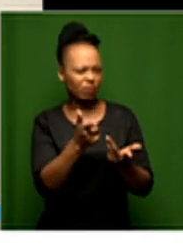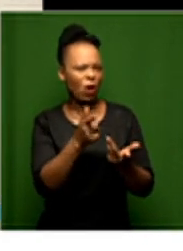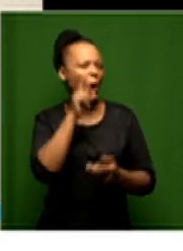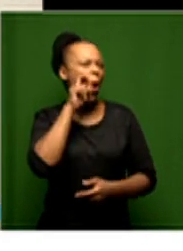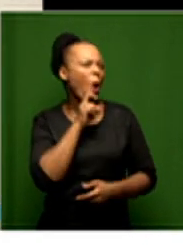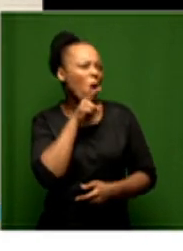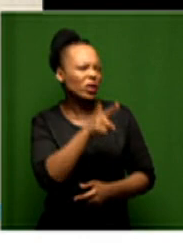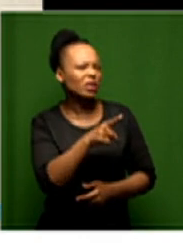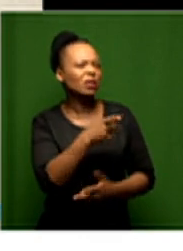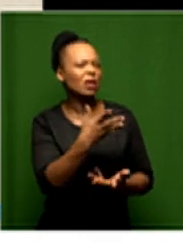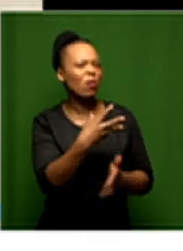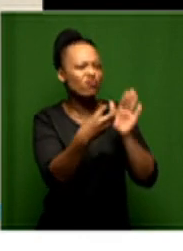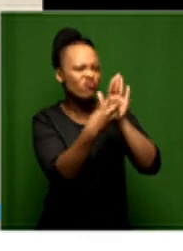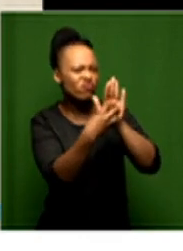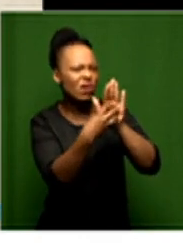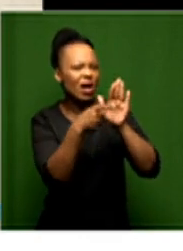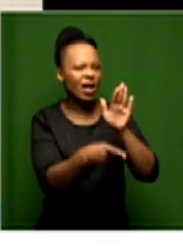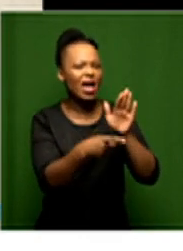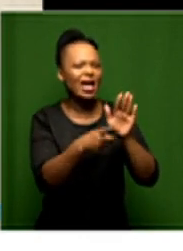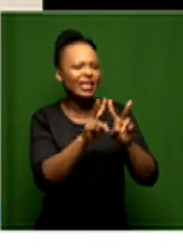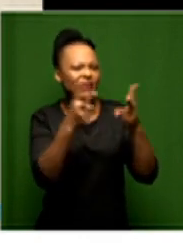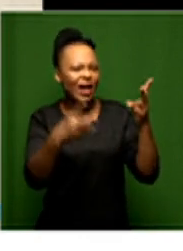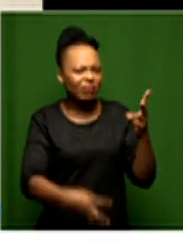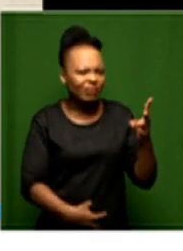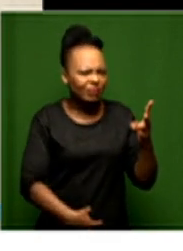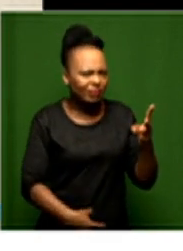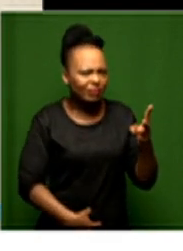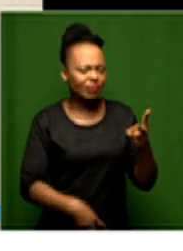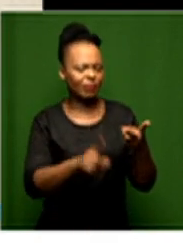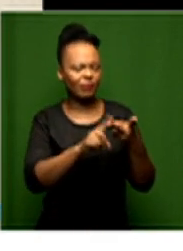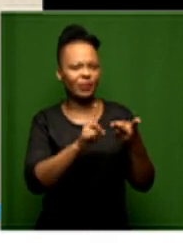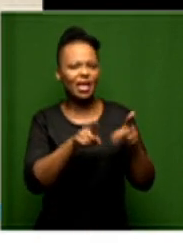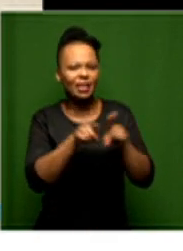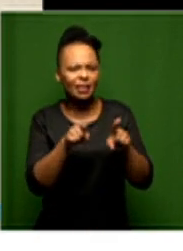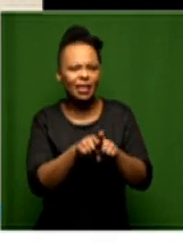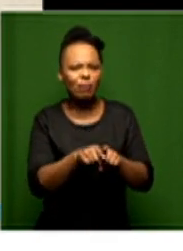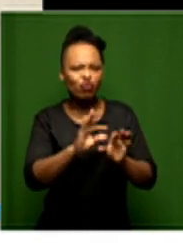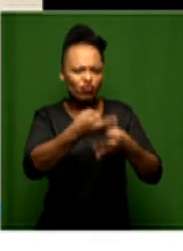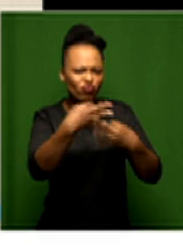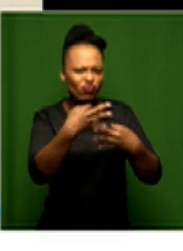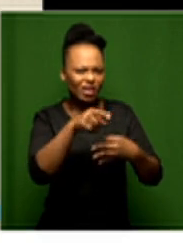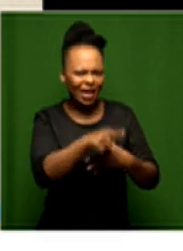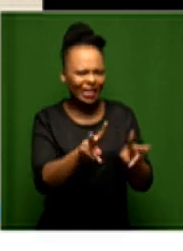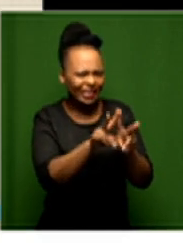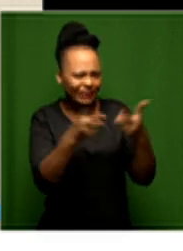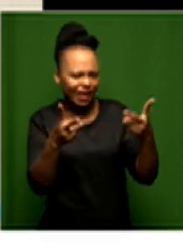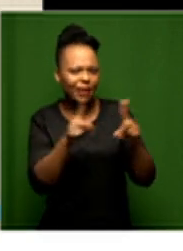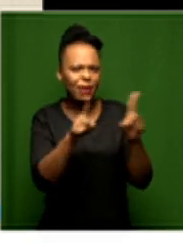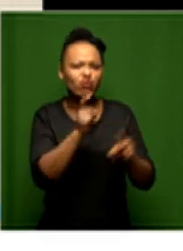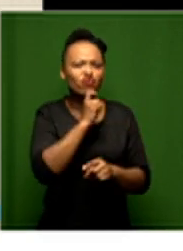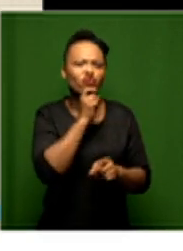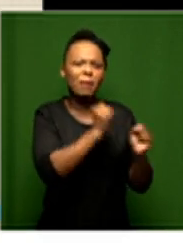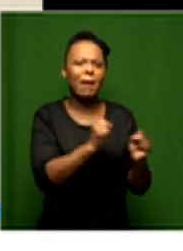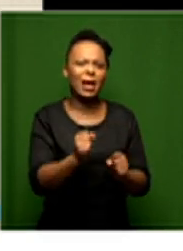old taxi where it has a different engine number and different documentation, and people refurbish these taxis as opposed to removing